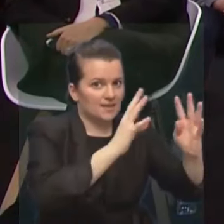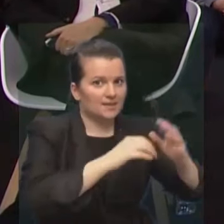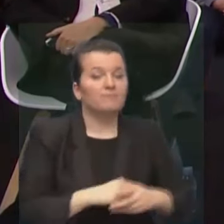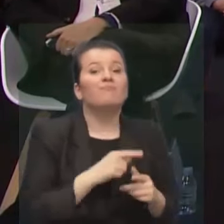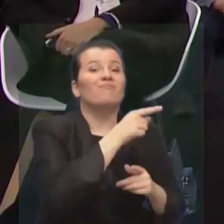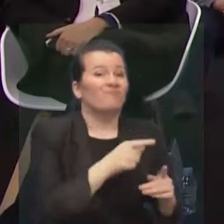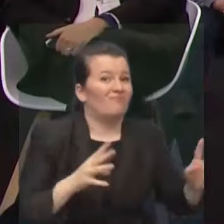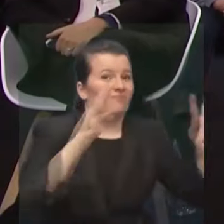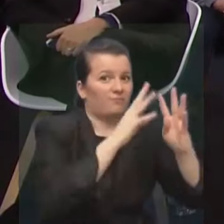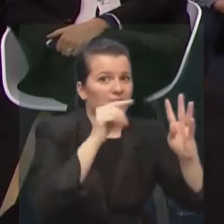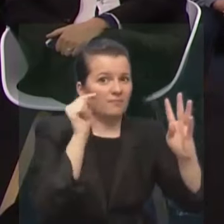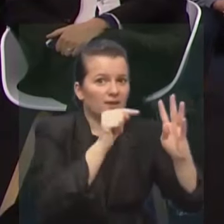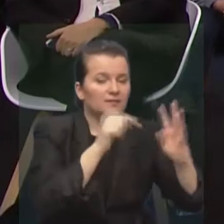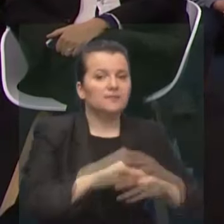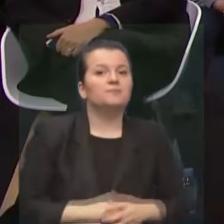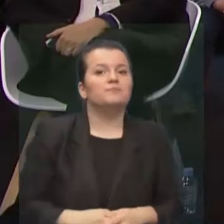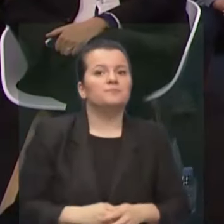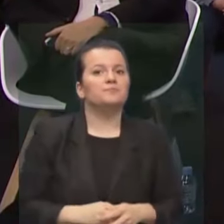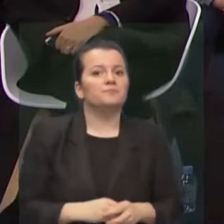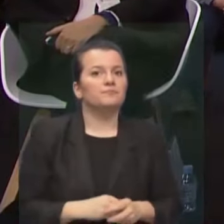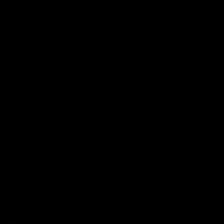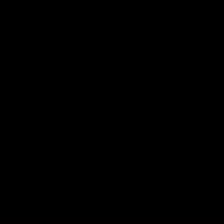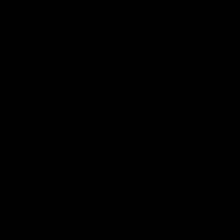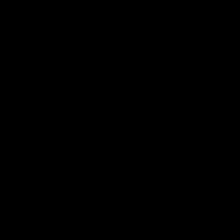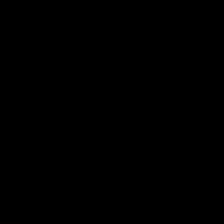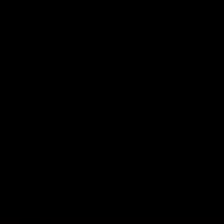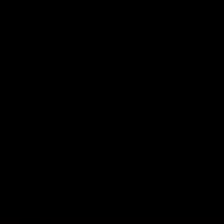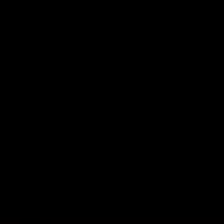associated with top management under the